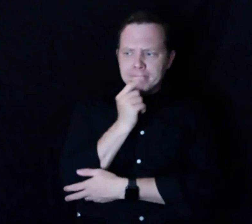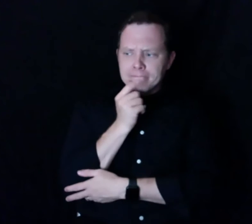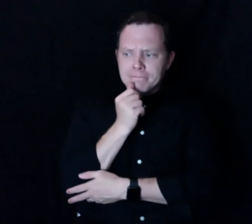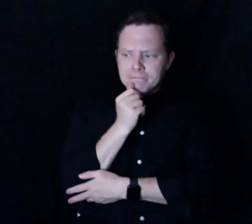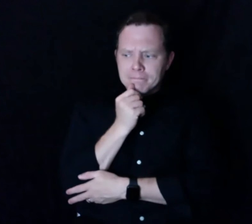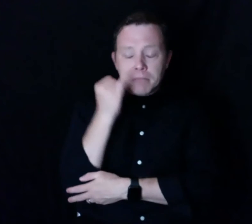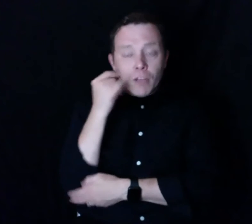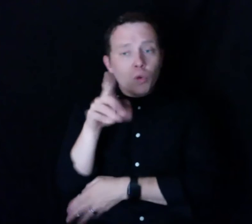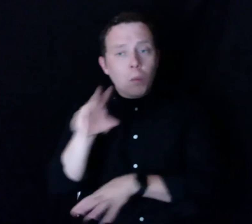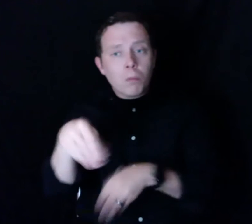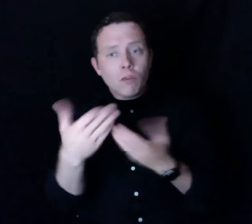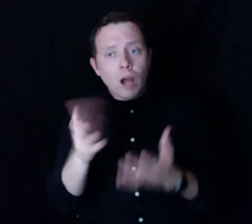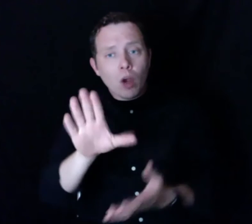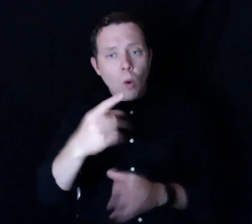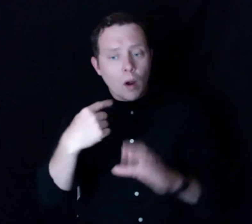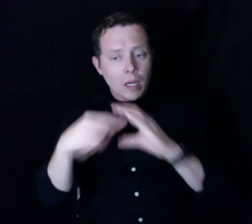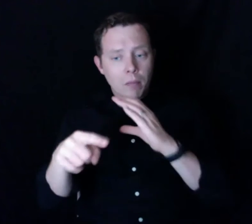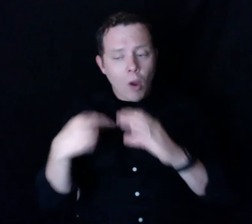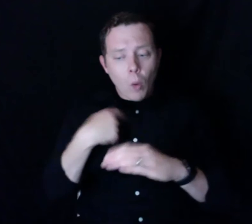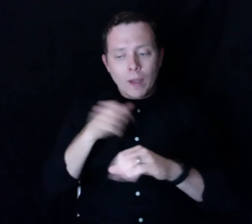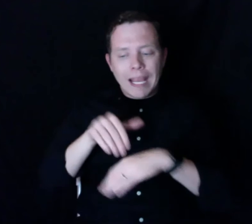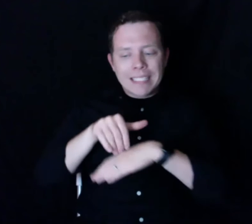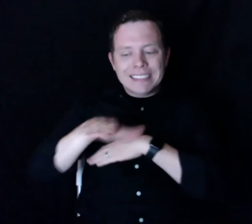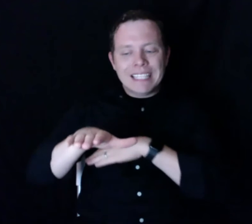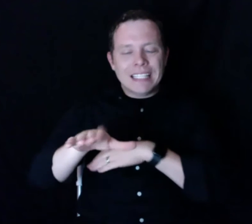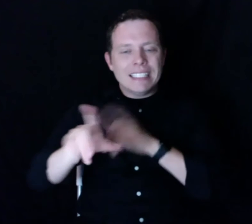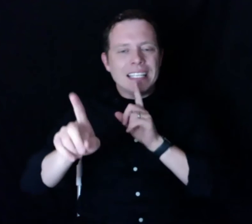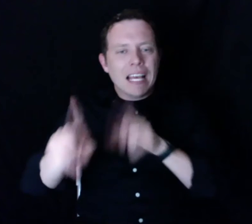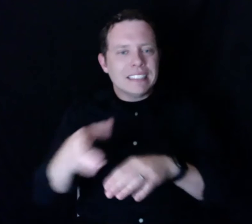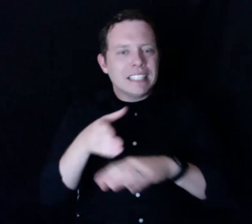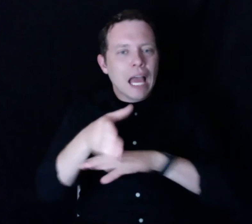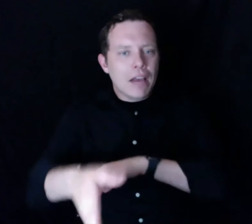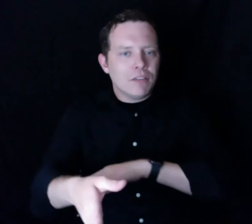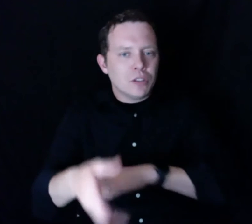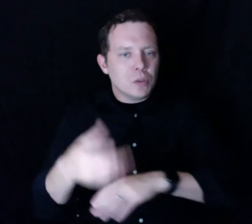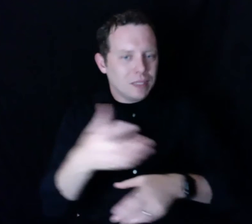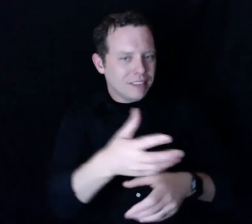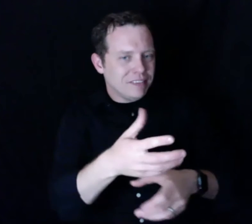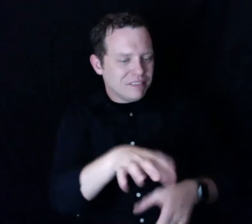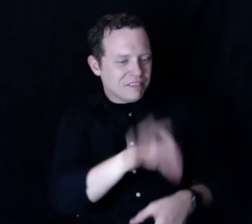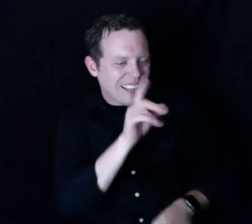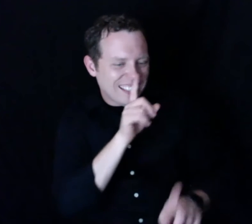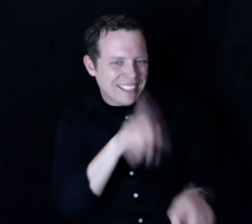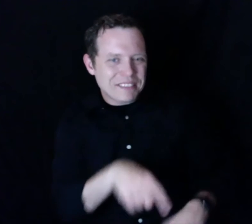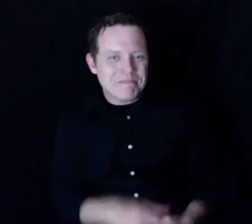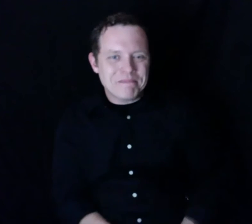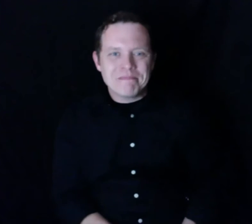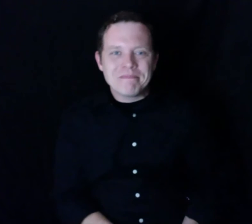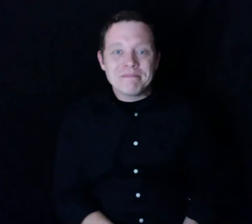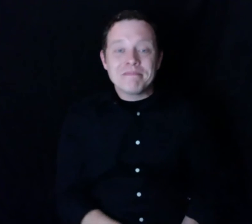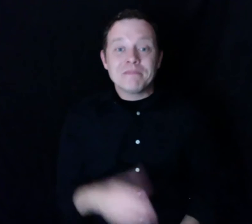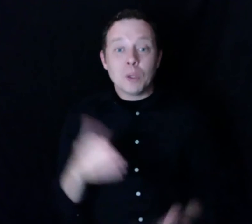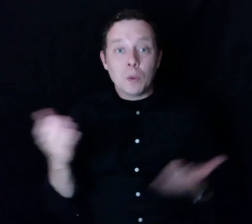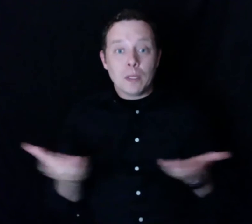email address, we can send those answers to you after we've gotten them. So here in